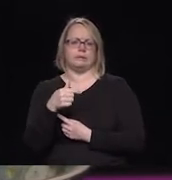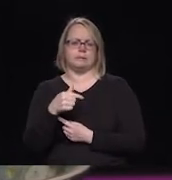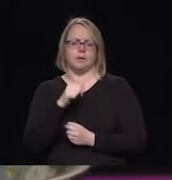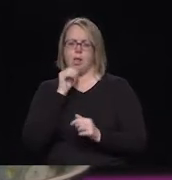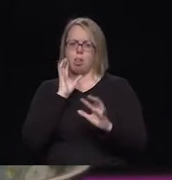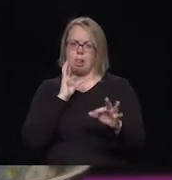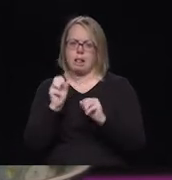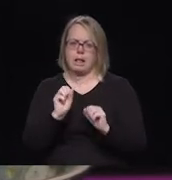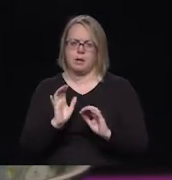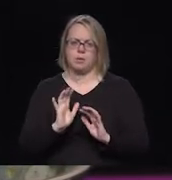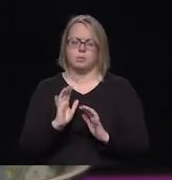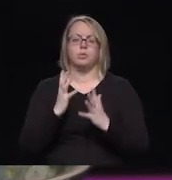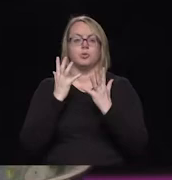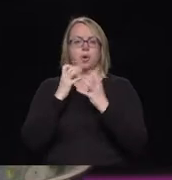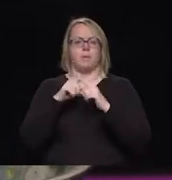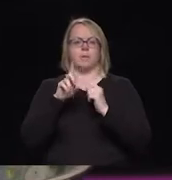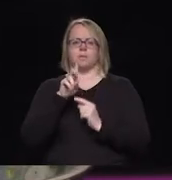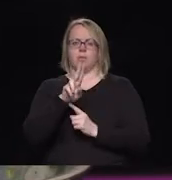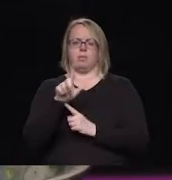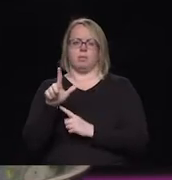So now that I have my blue-green,